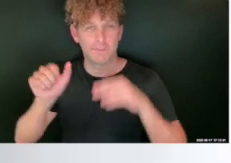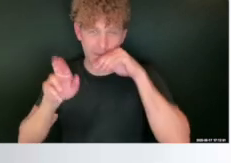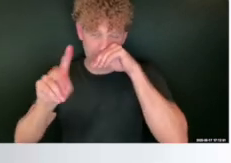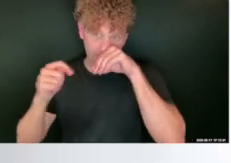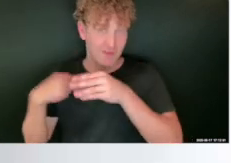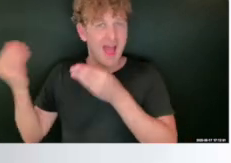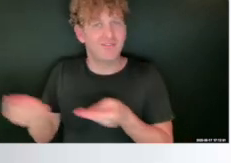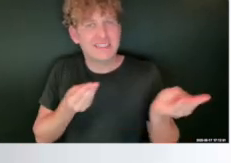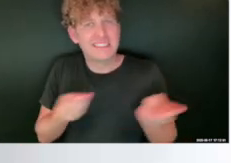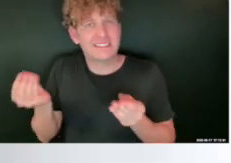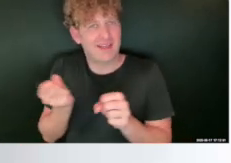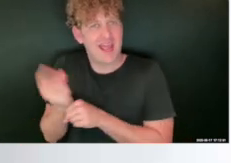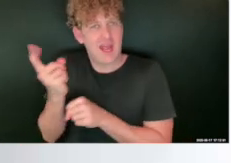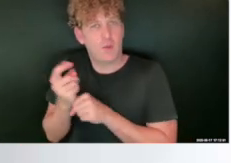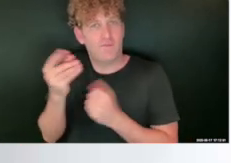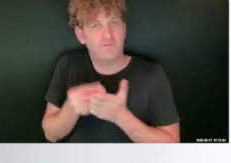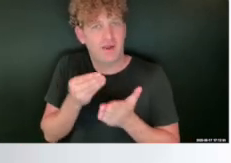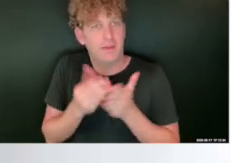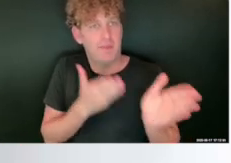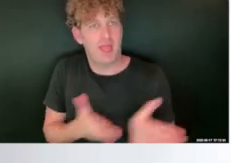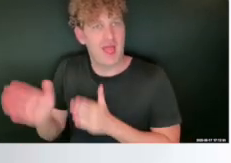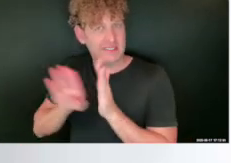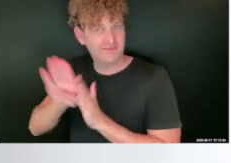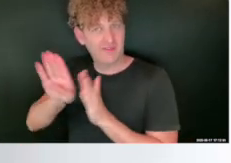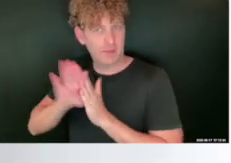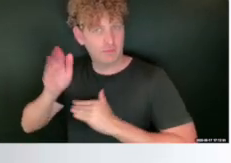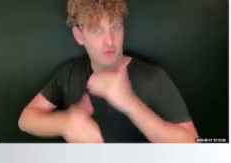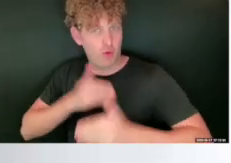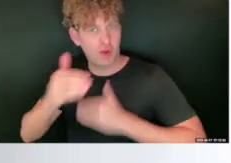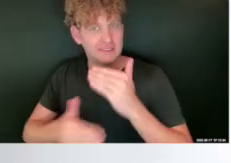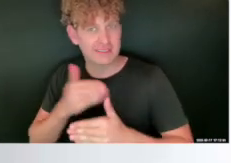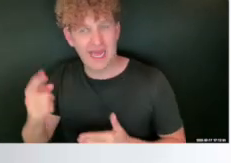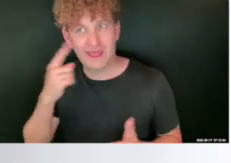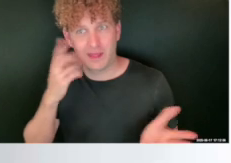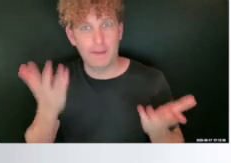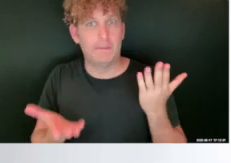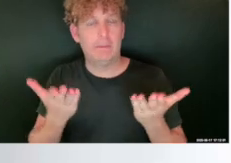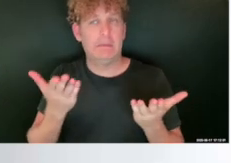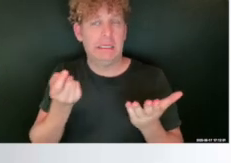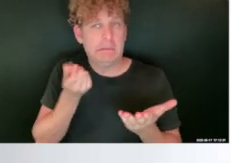began in the South Coast and the San Joaquin Valley Air Districts.